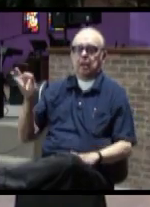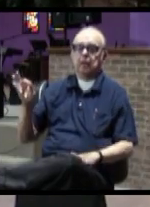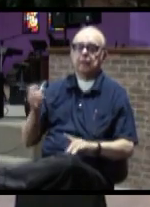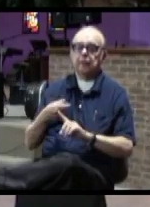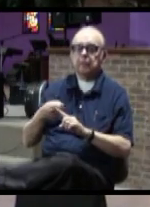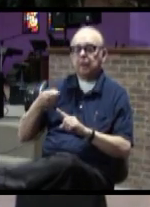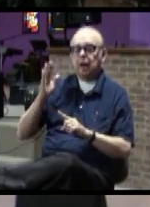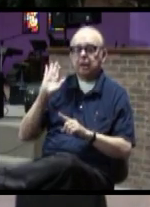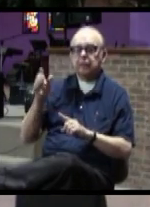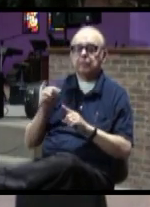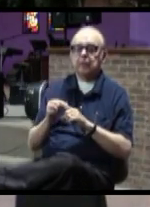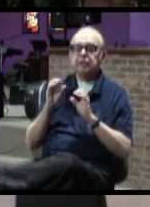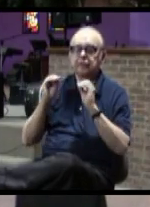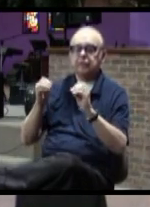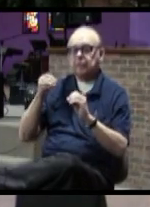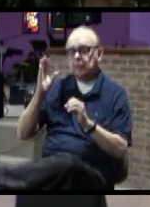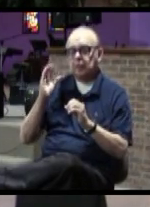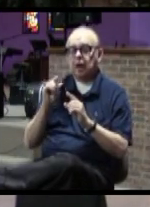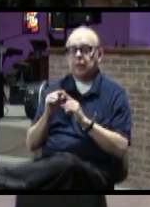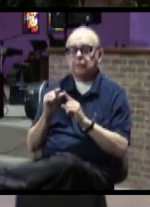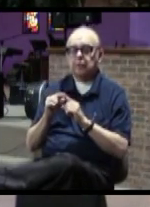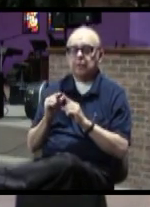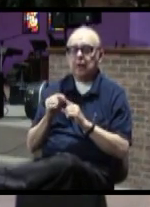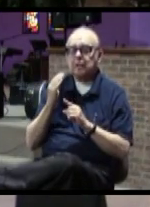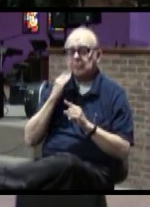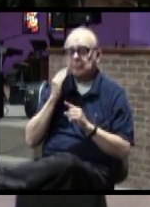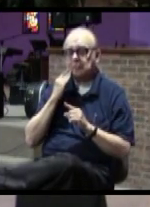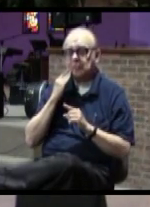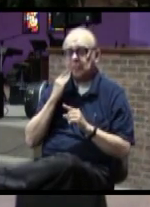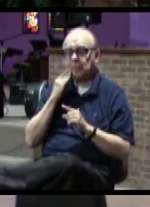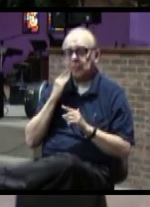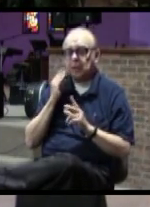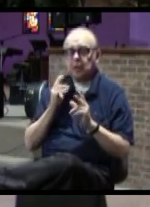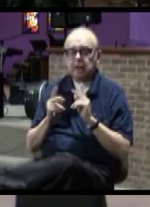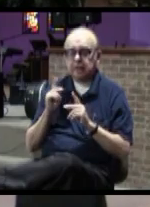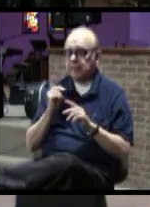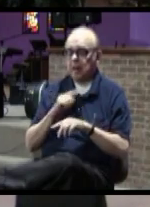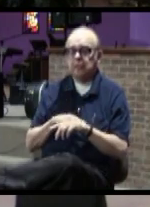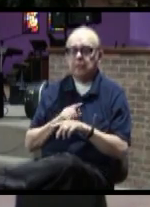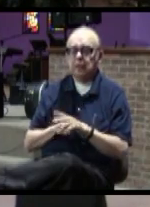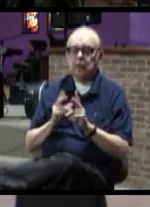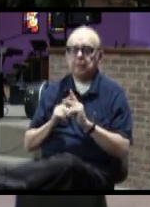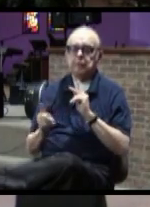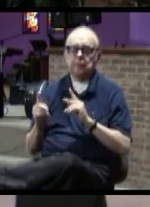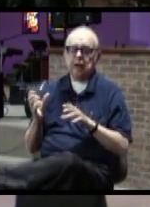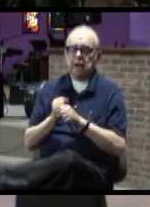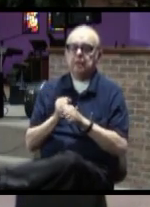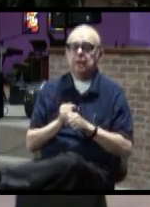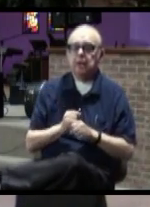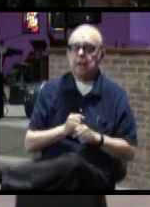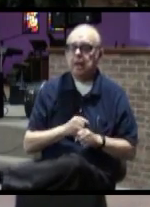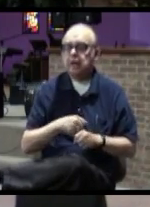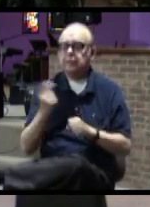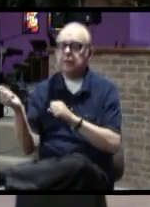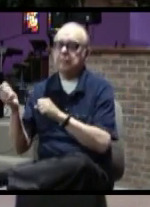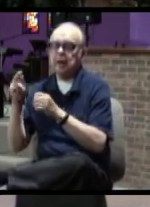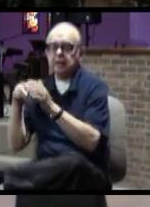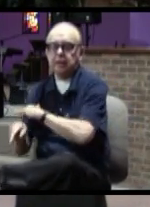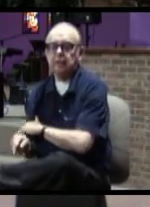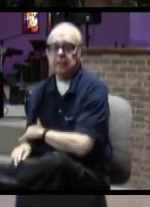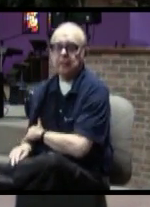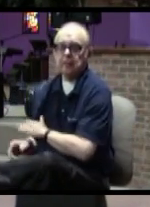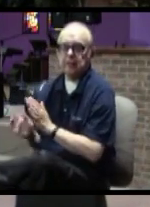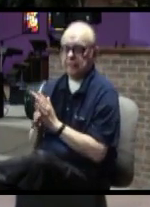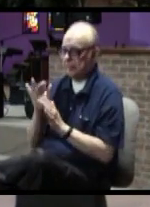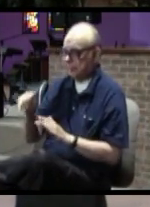up the scrolls and preaching from the Word of God and teaching from the Word of God. And knowing that they could have at any point in time come in there and gotten him,